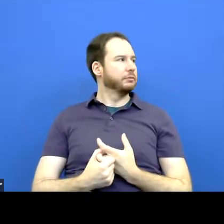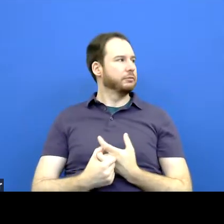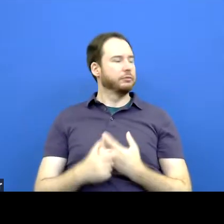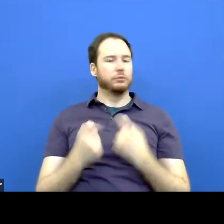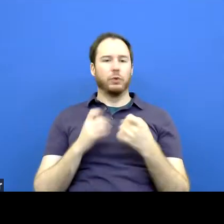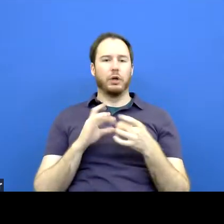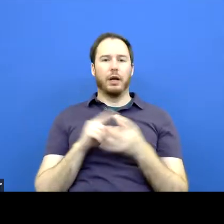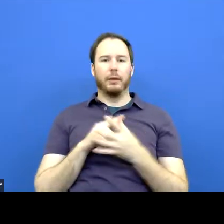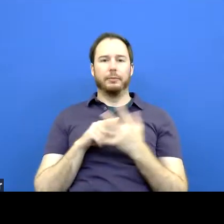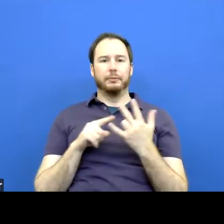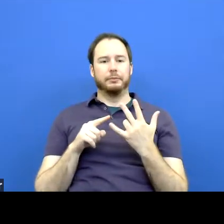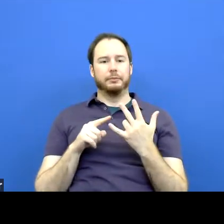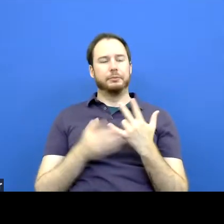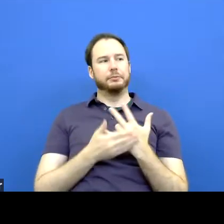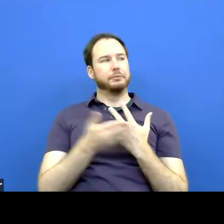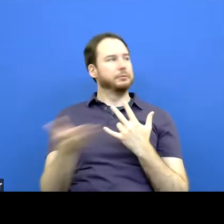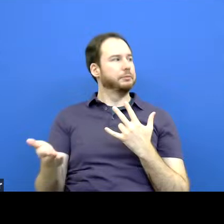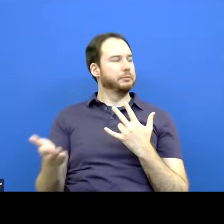questions, comments?